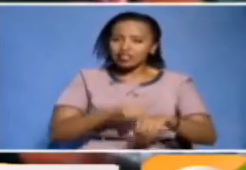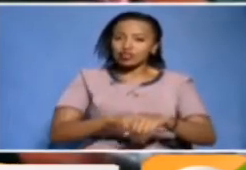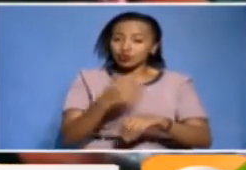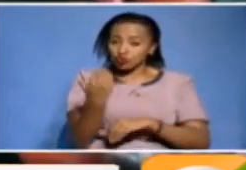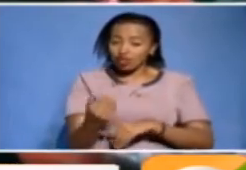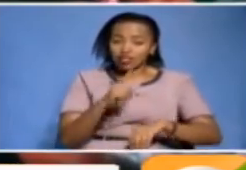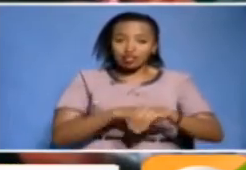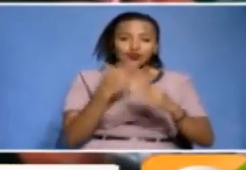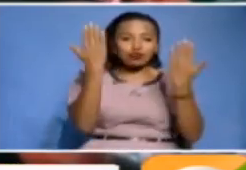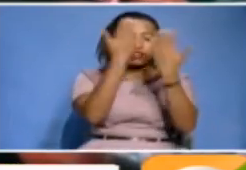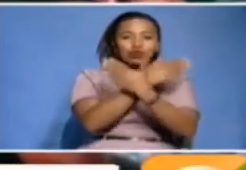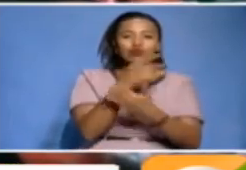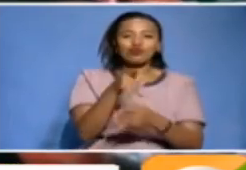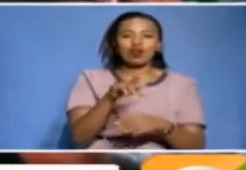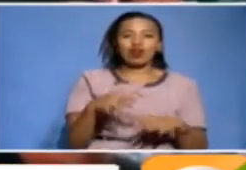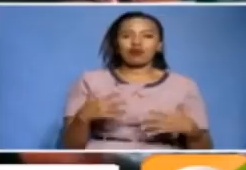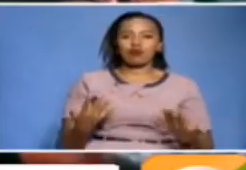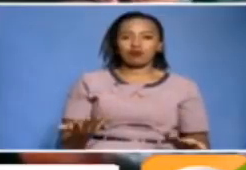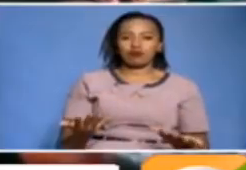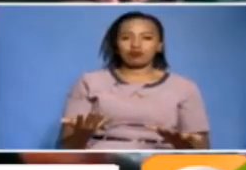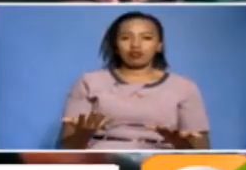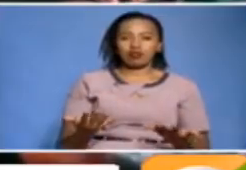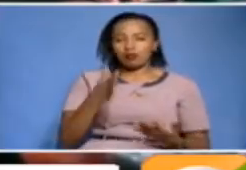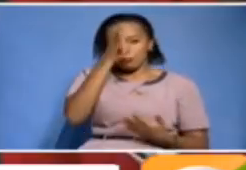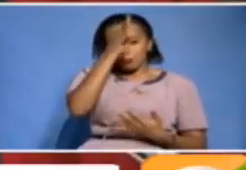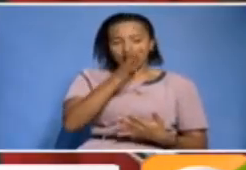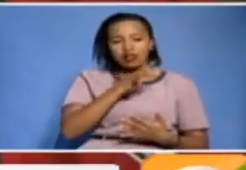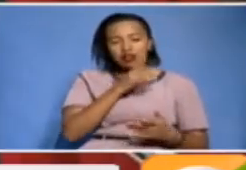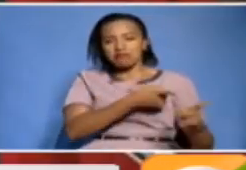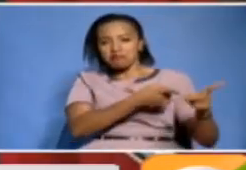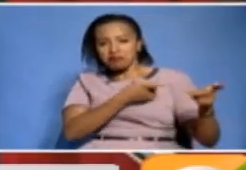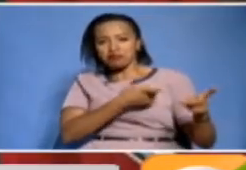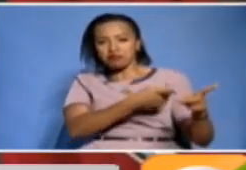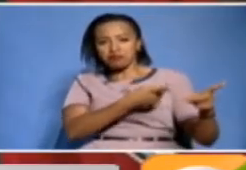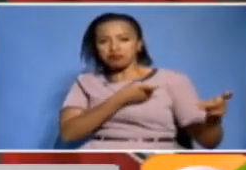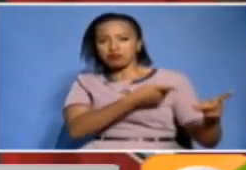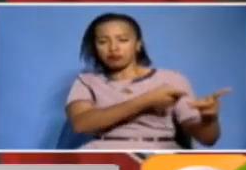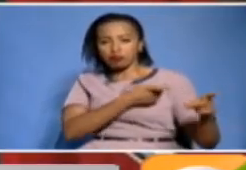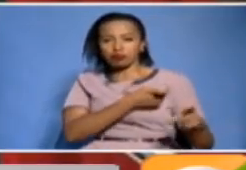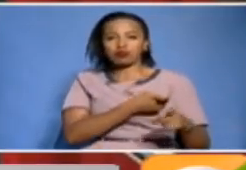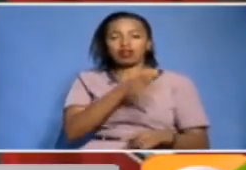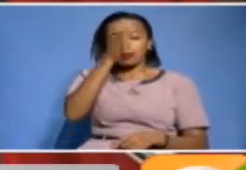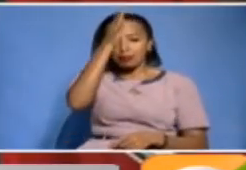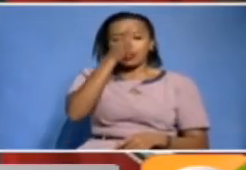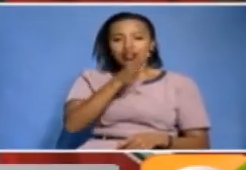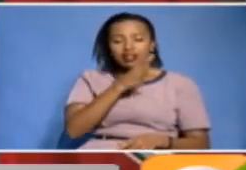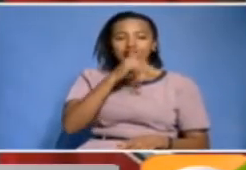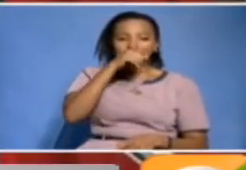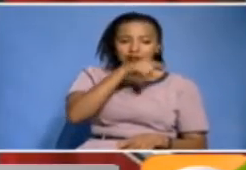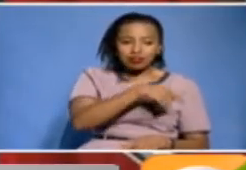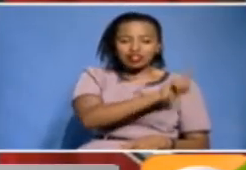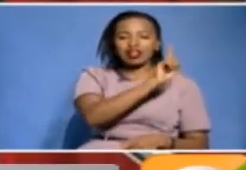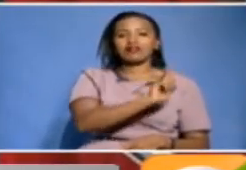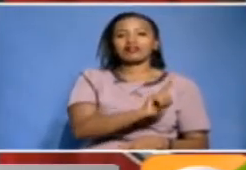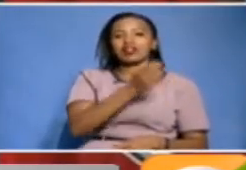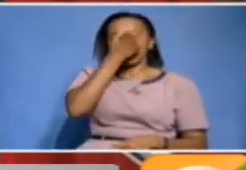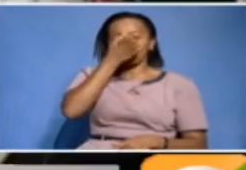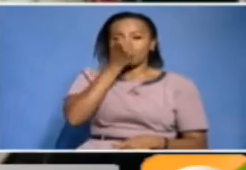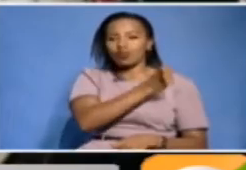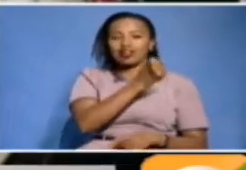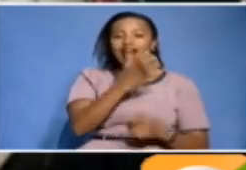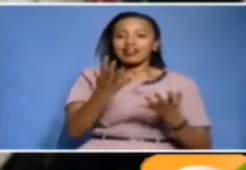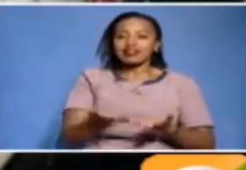Wazazi wamelimbikiziwa kidole cha lawama kwa kutowajibika ipasavyo. Parents are relegating everything to the